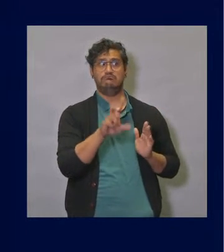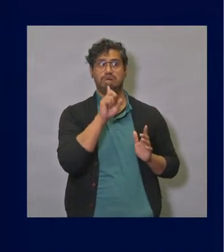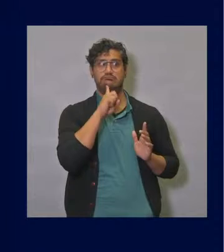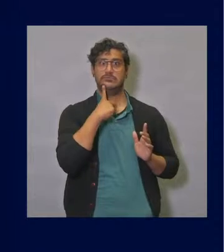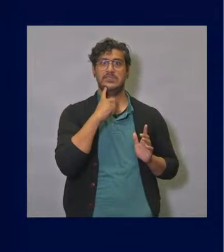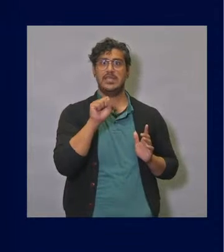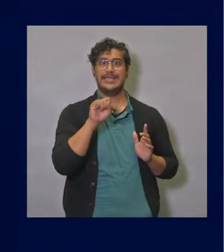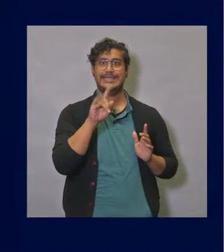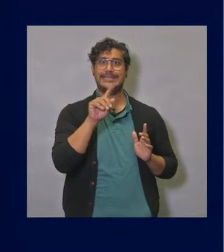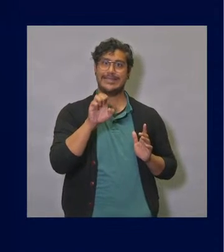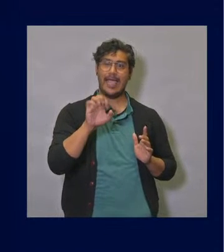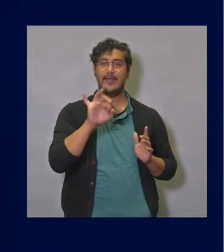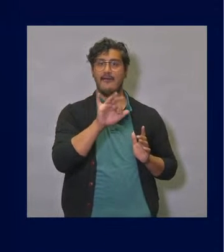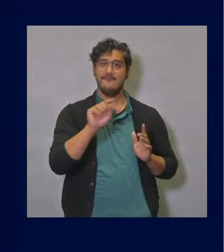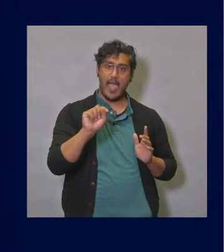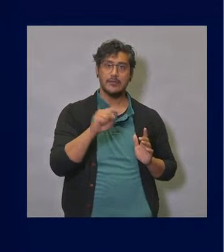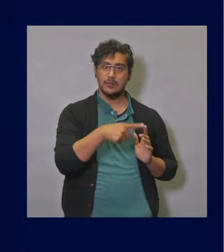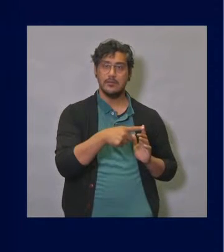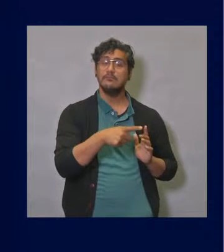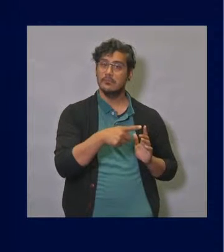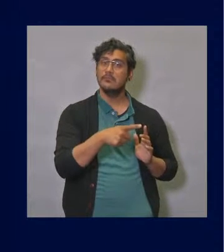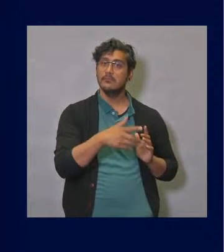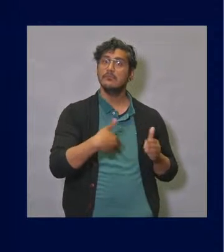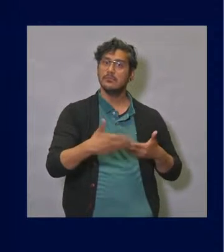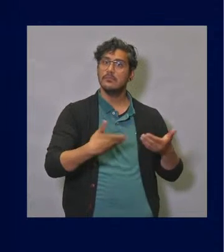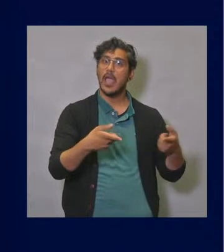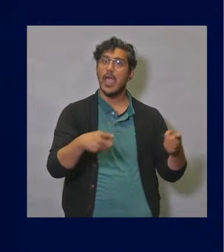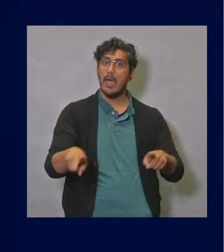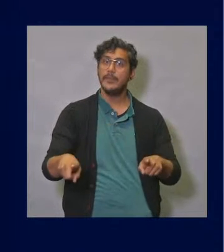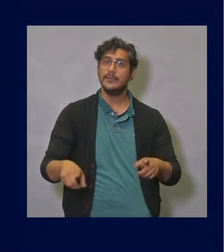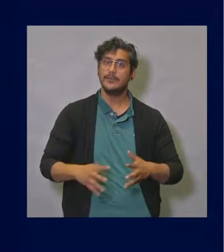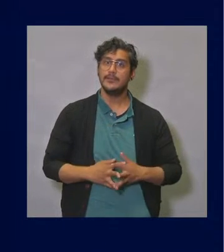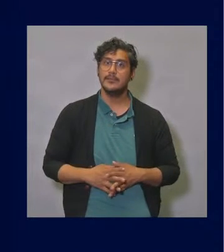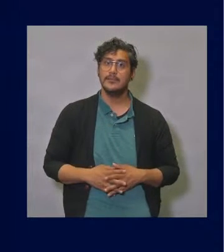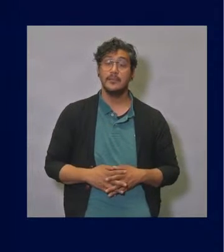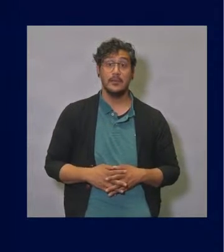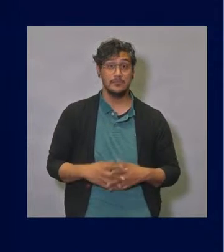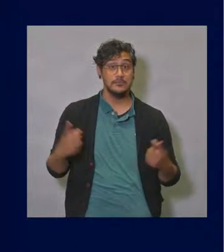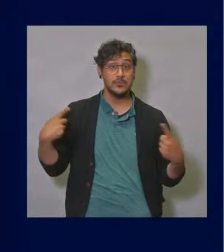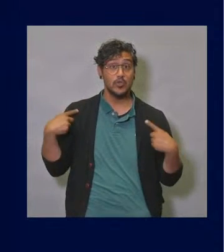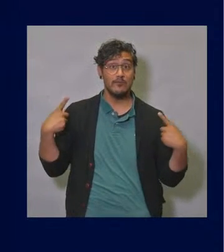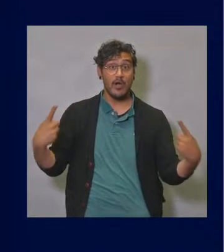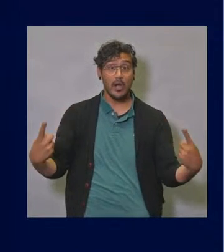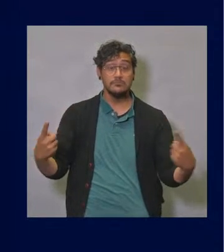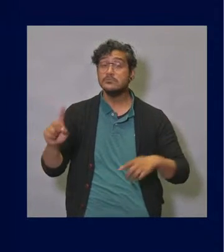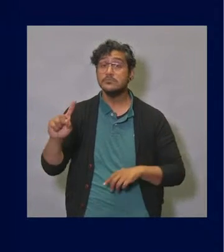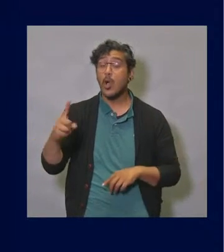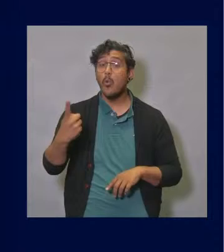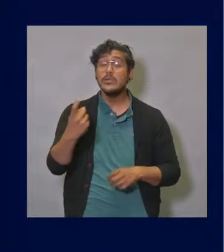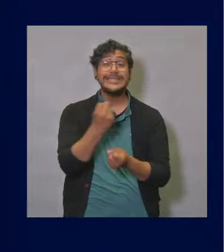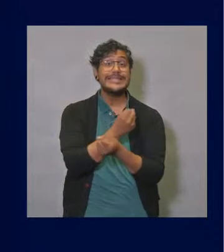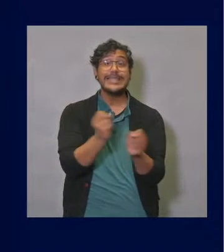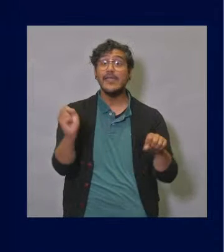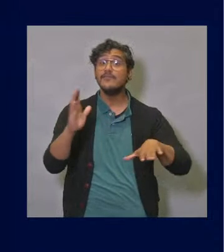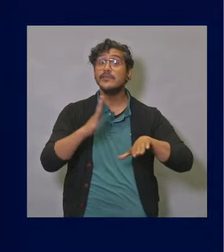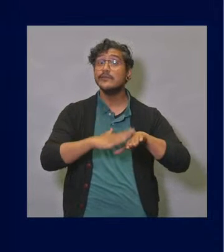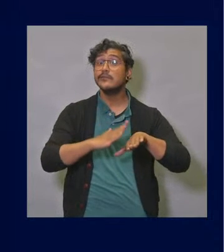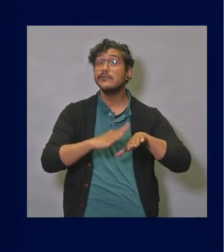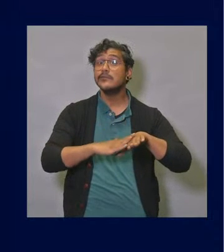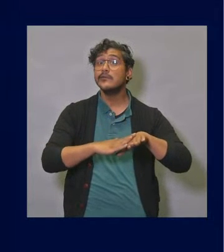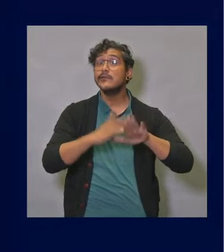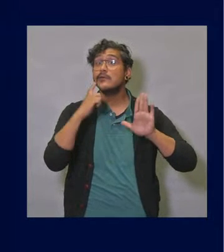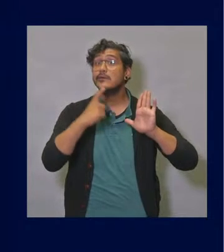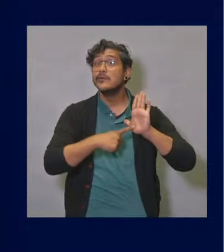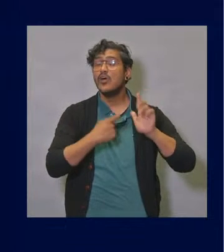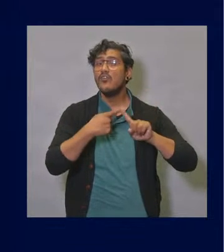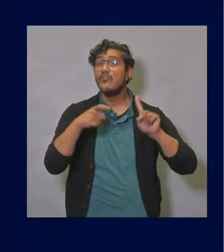or adverse events as they happen in real time. To date, The only safety signals identified by